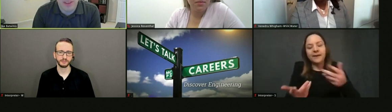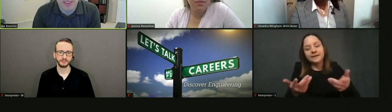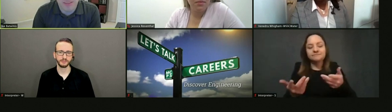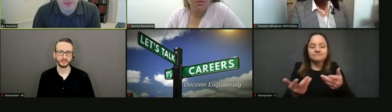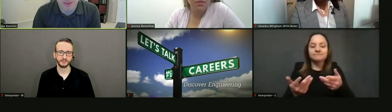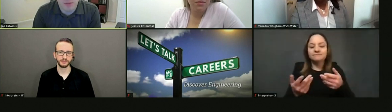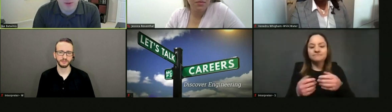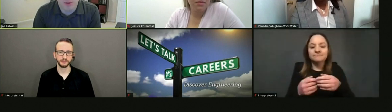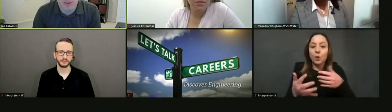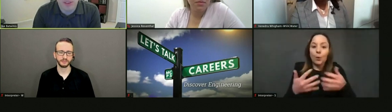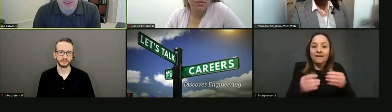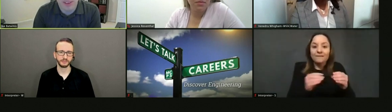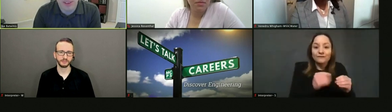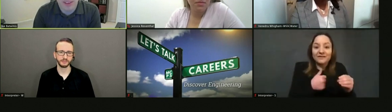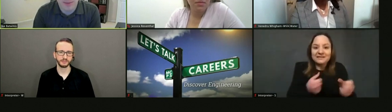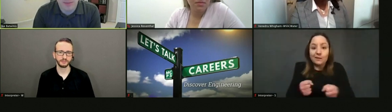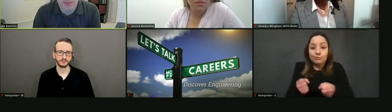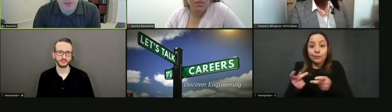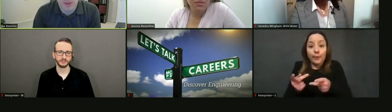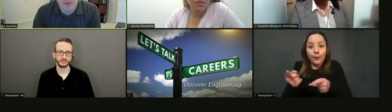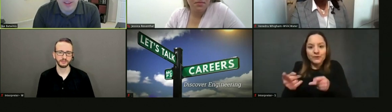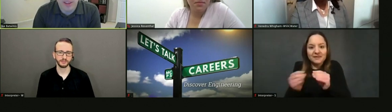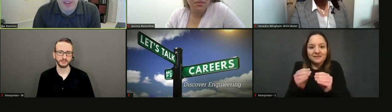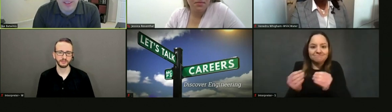Implement the fix that I've proposed.